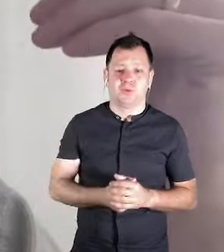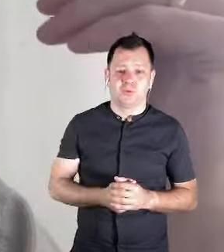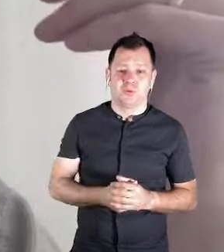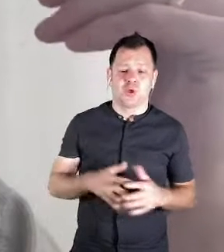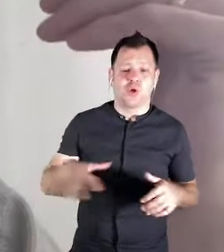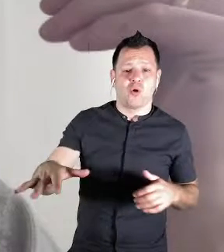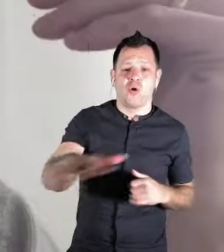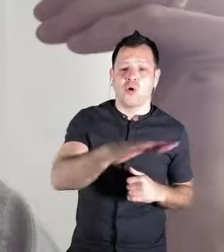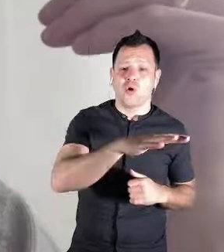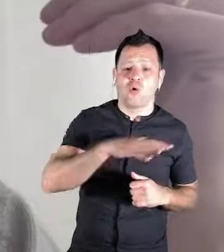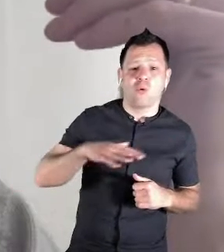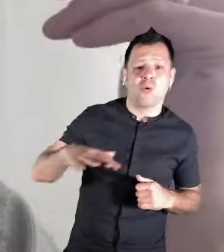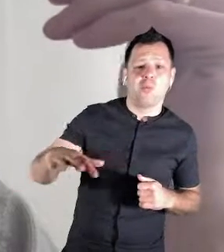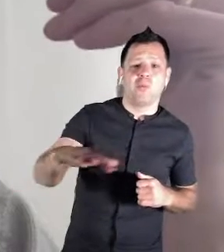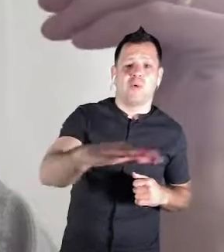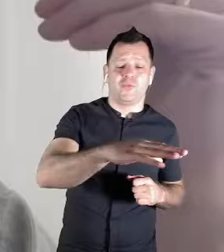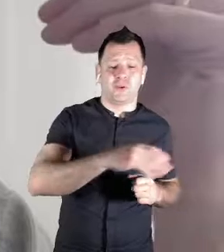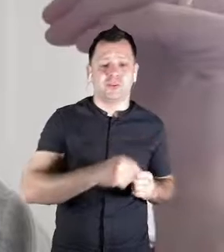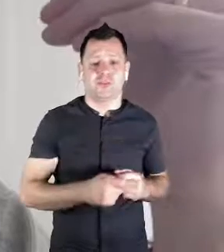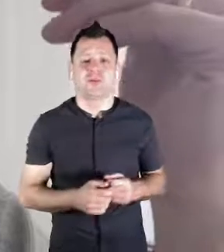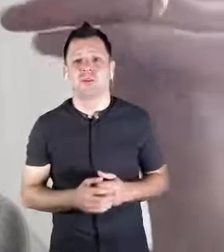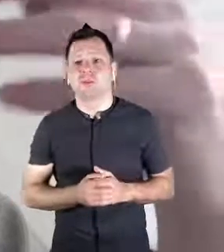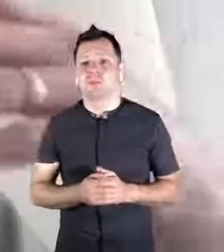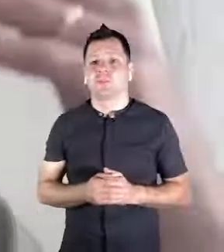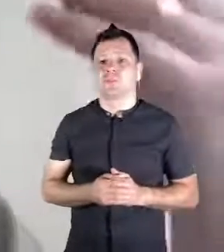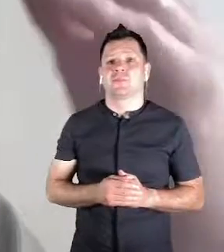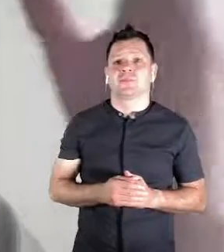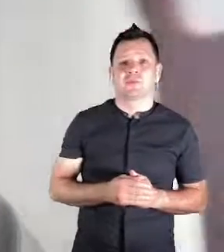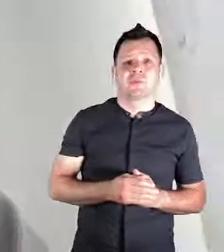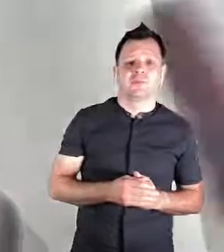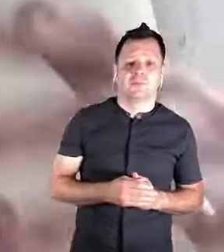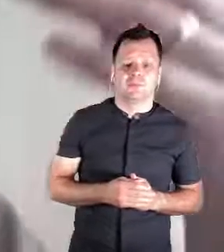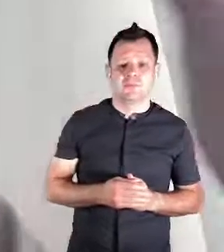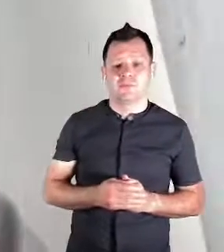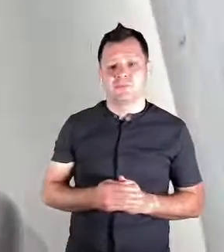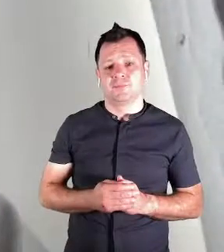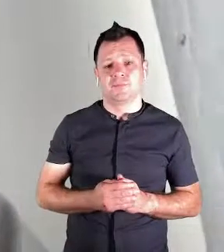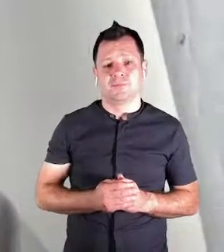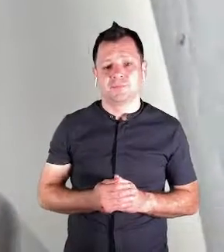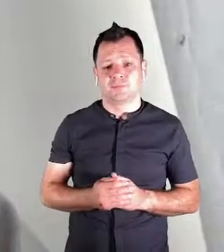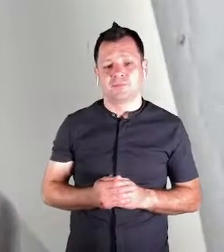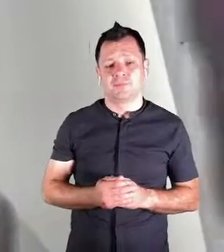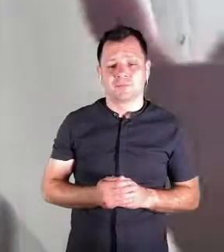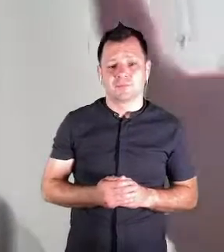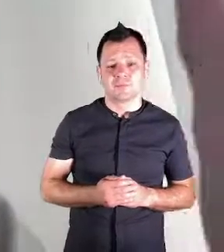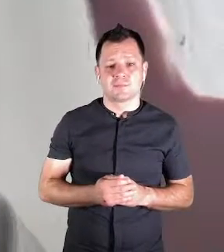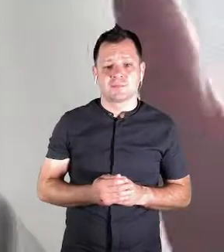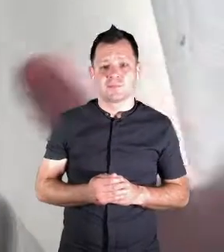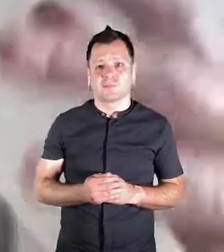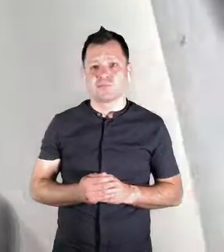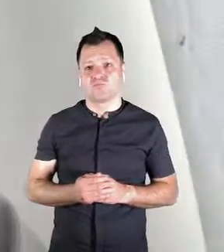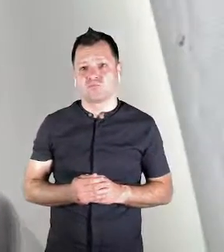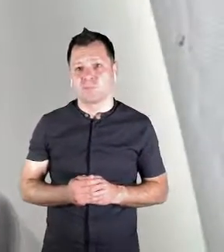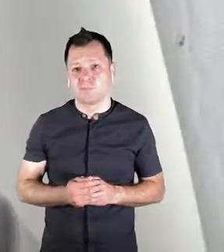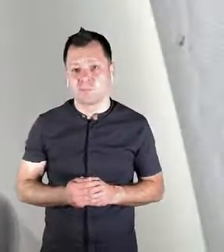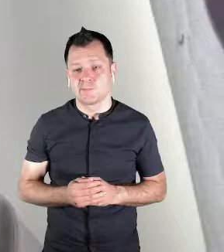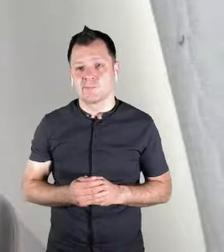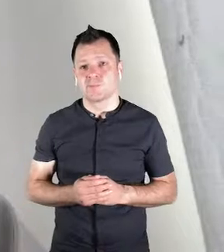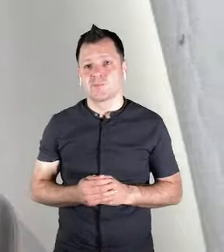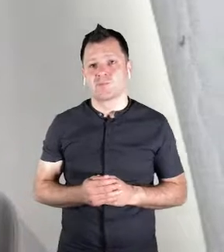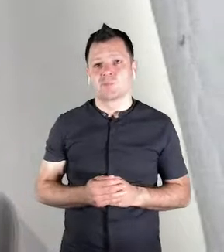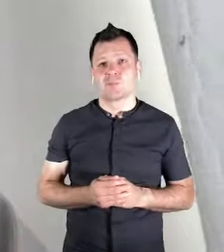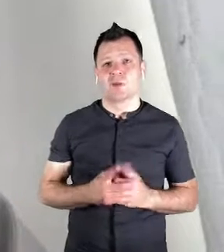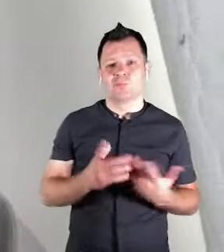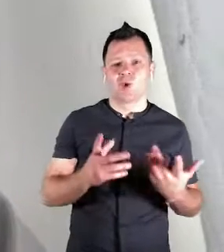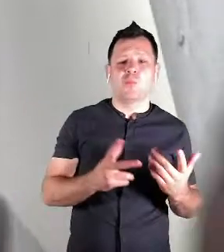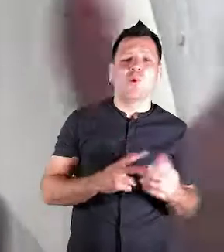in the 16th century, the 17th century. This is our India, they said, the ruling